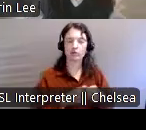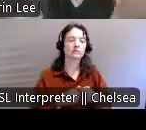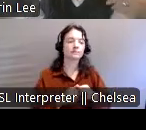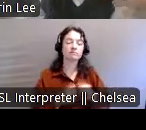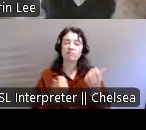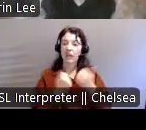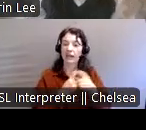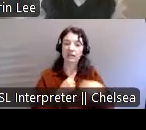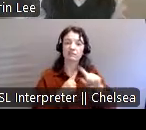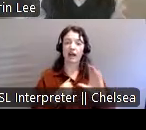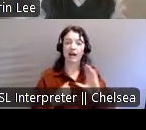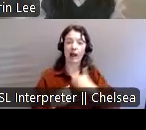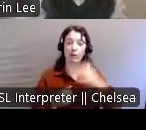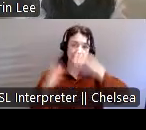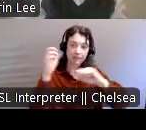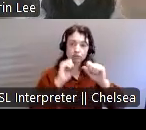memory challenges,